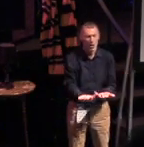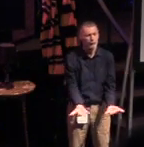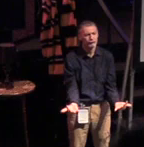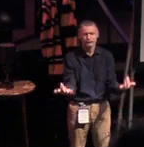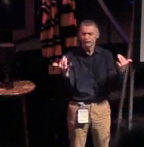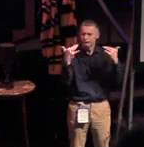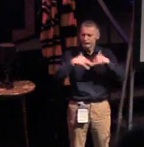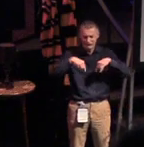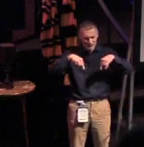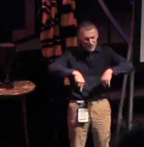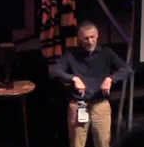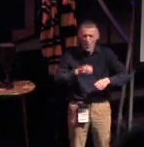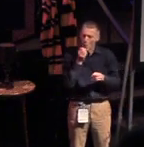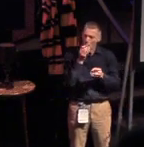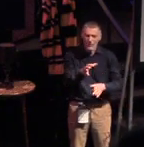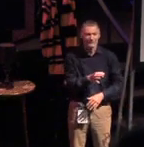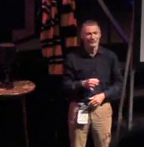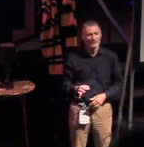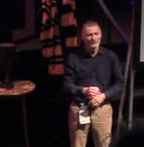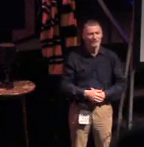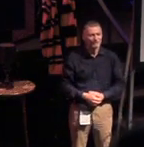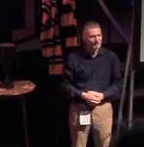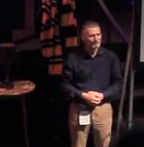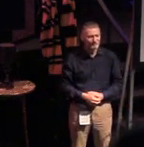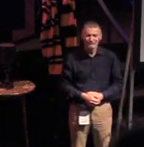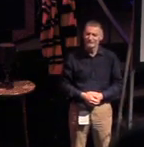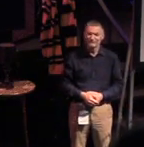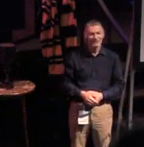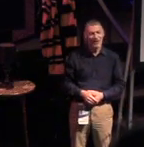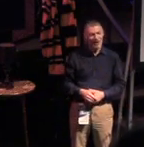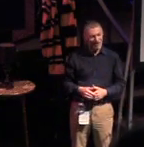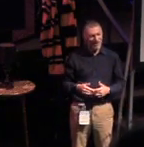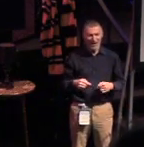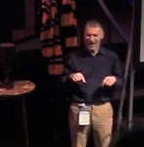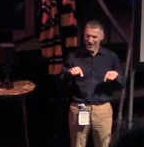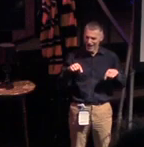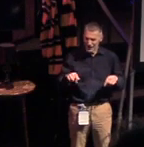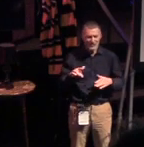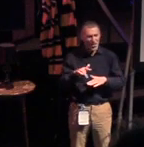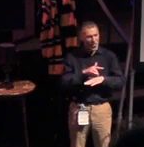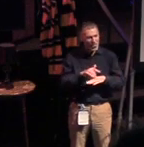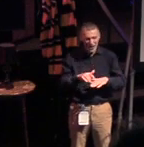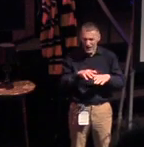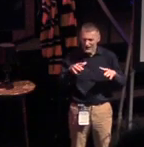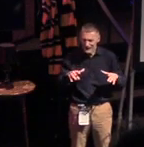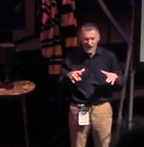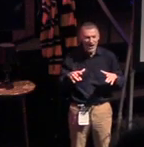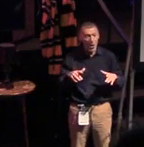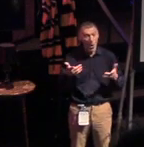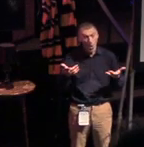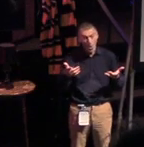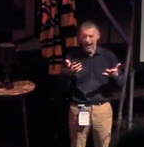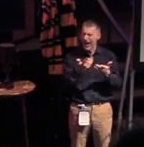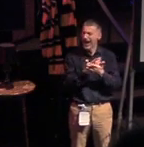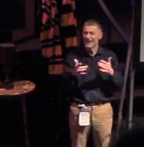wonderful city and outside this theatre or every theater in the UK